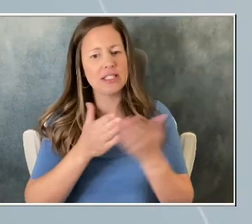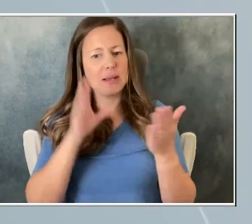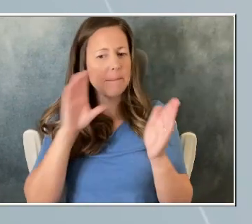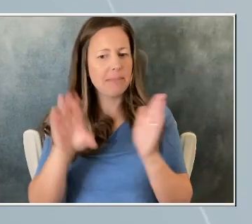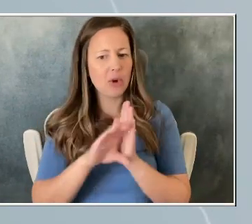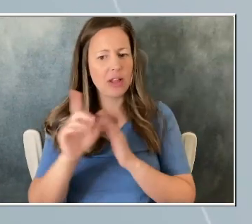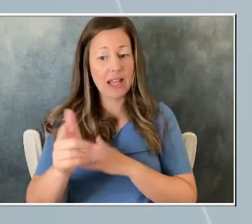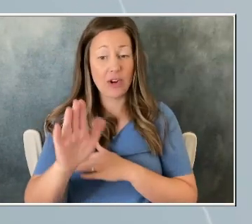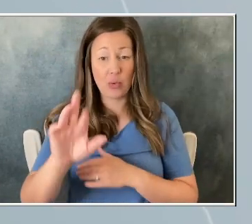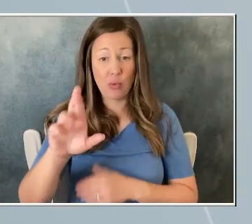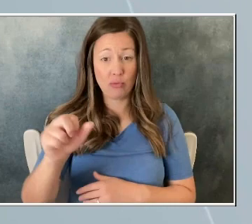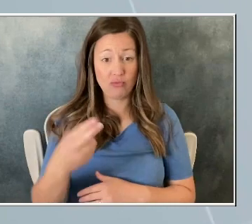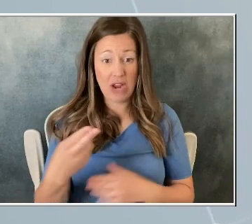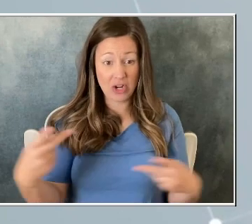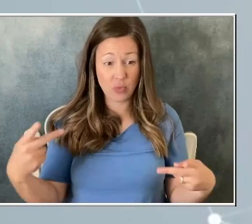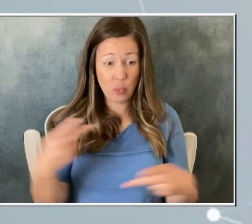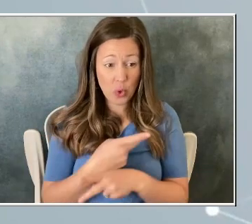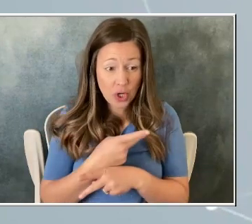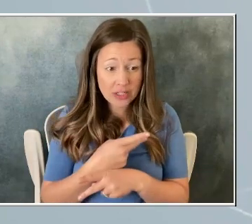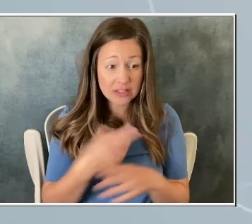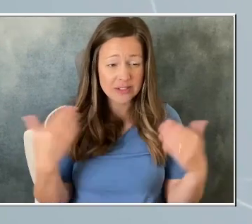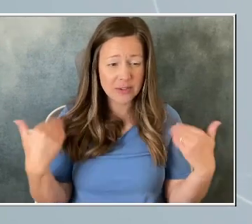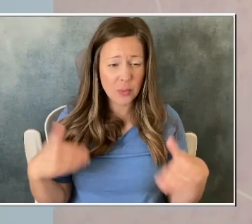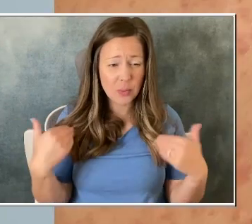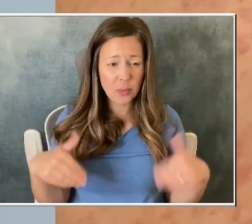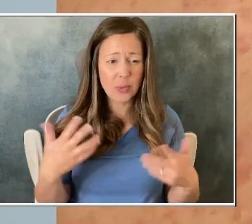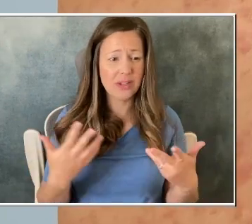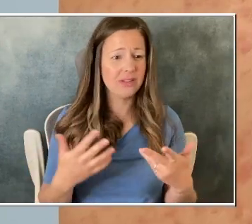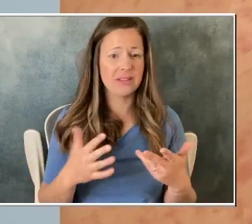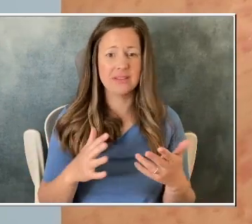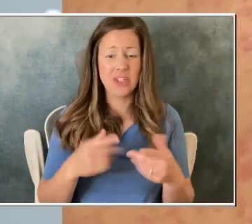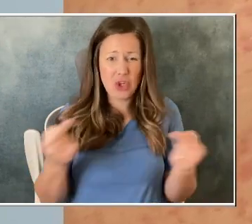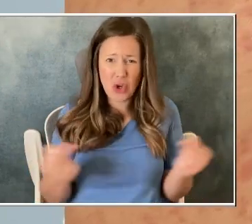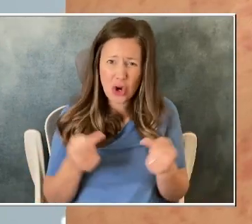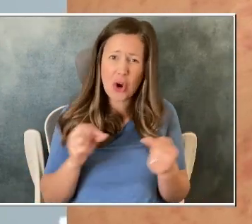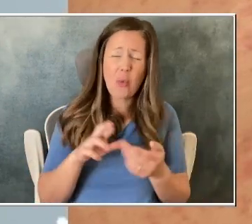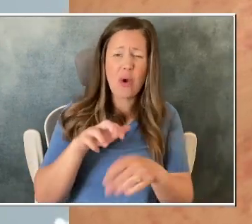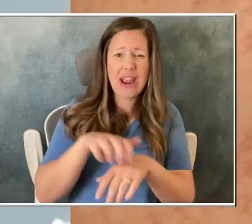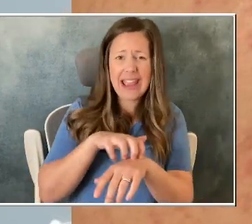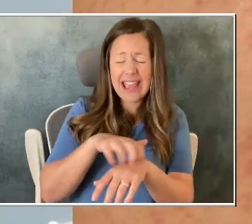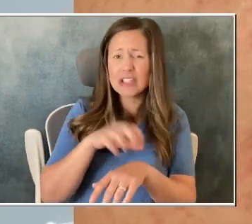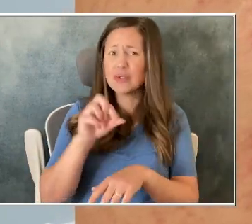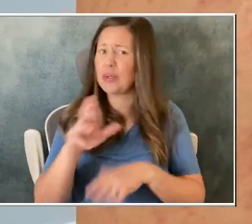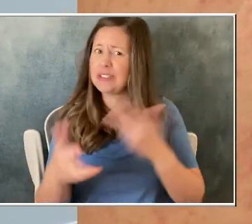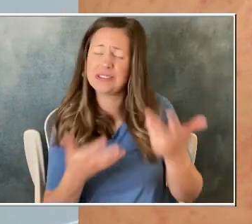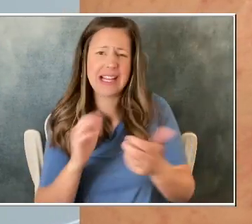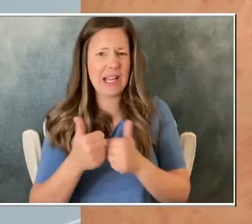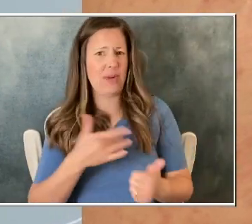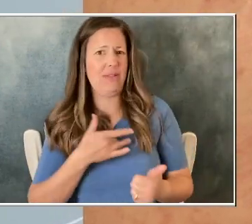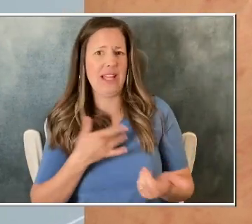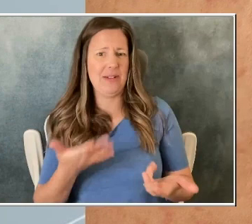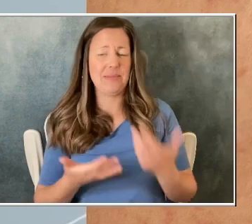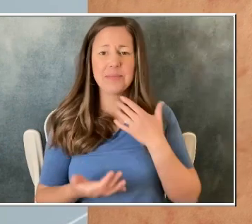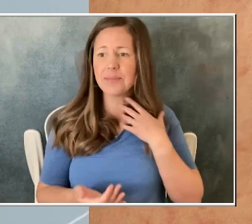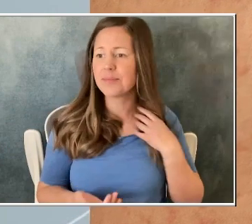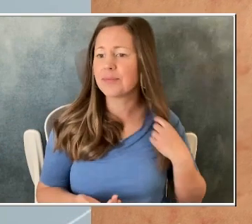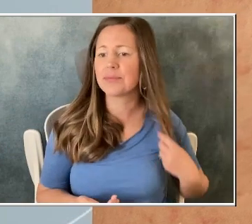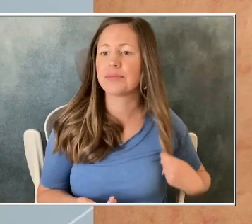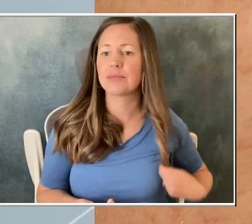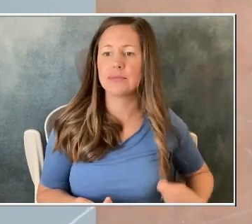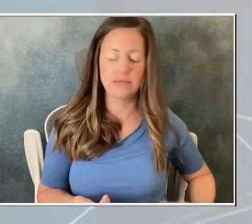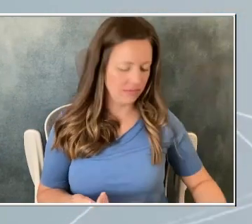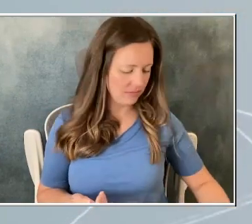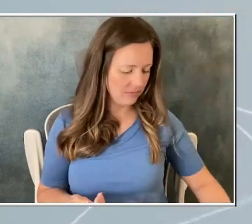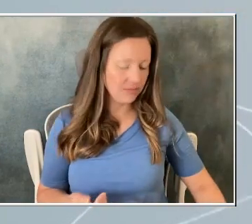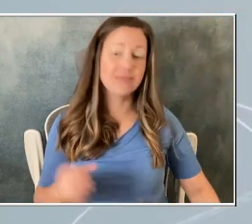was getting worse. Talk to us about how that hurt or itch, or how are you feeling at that point? Yeah, the photos of the